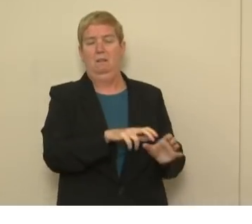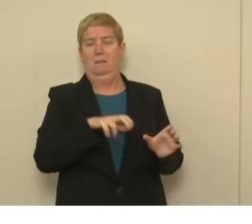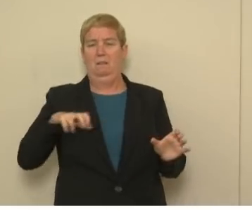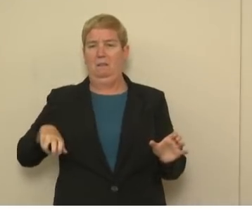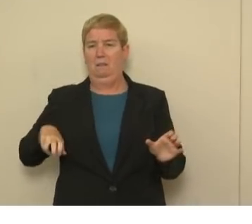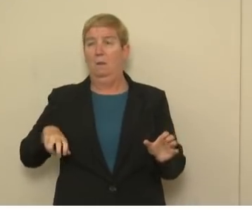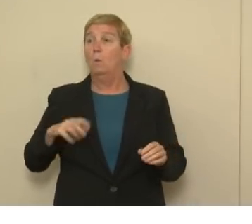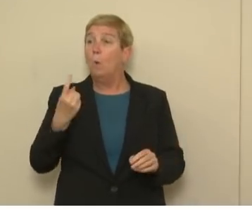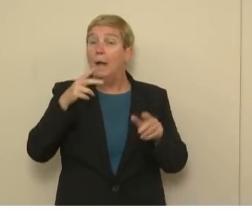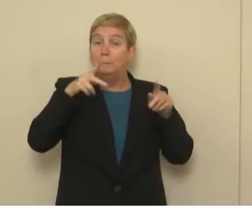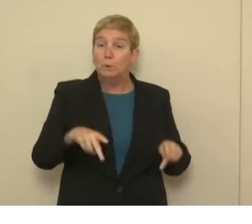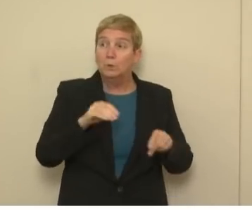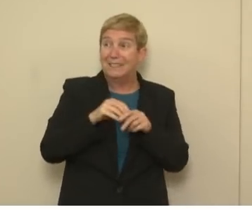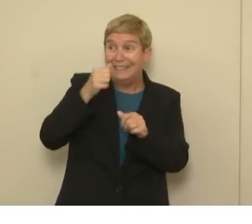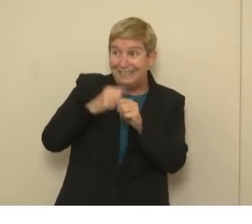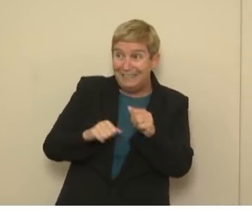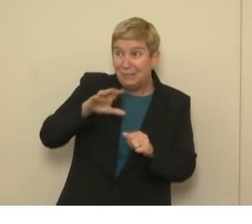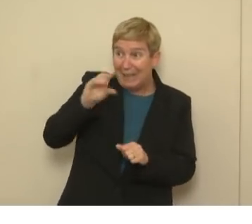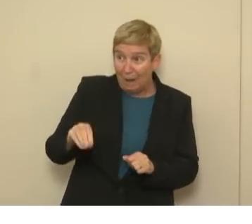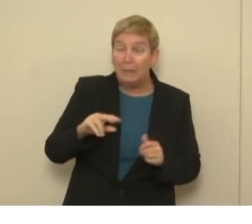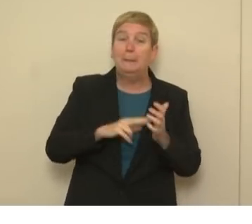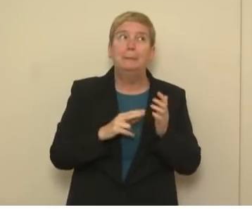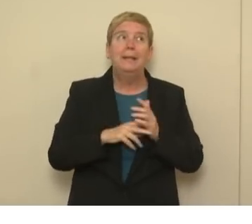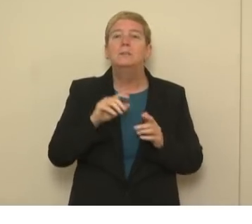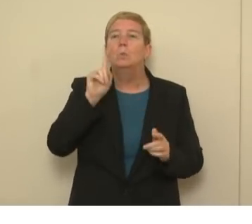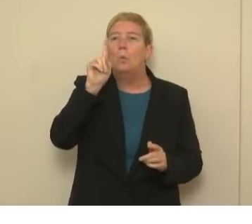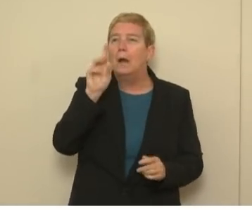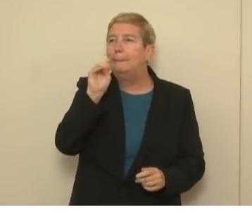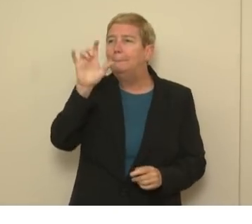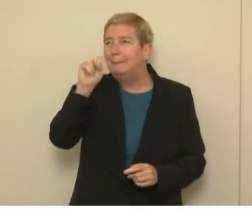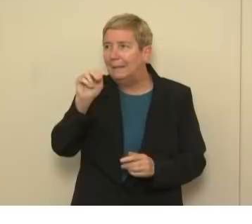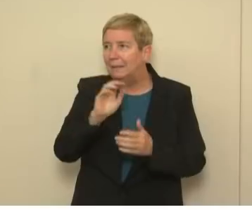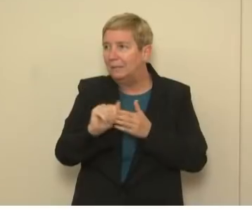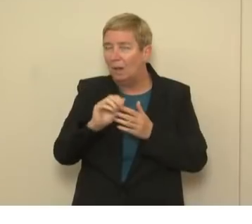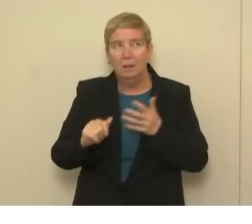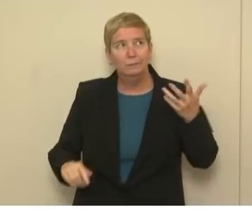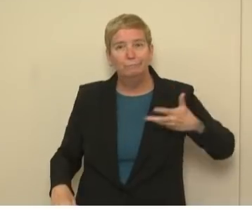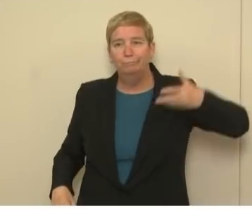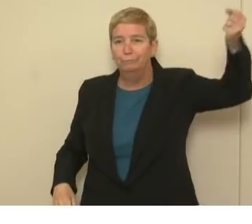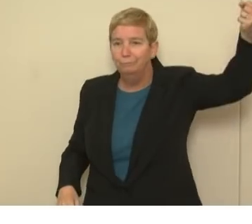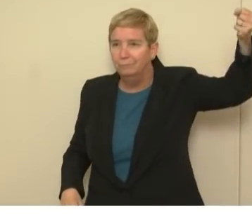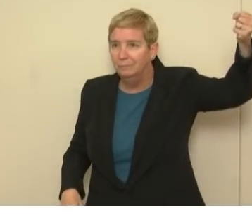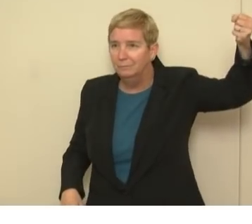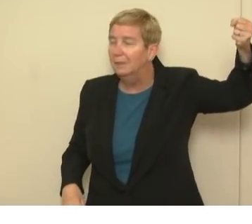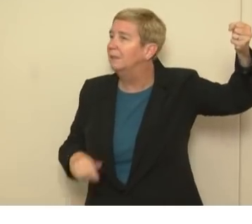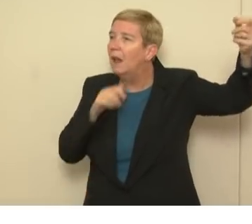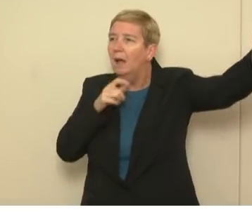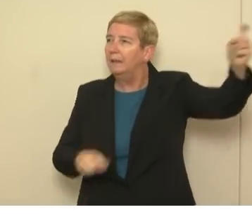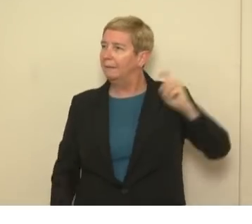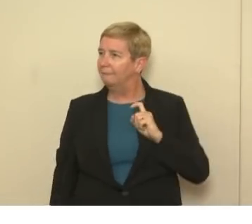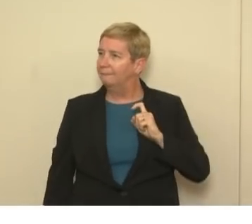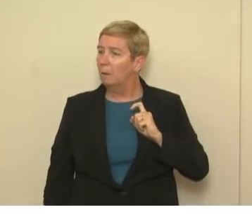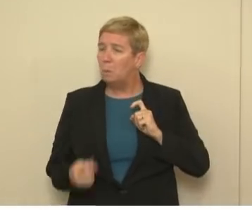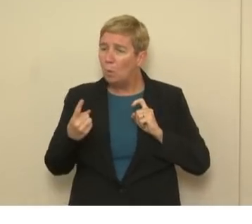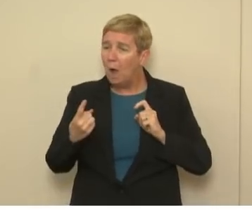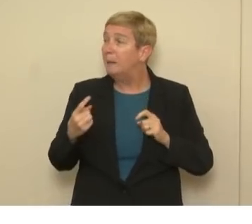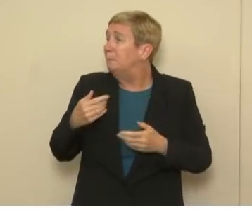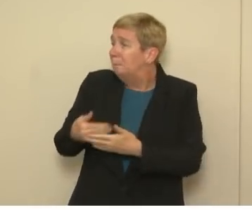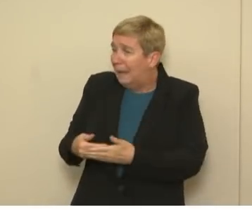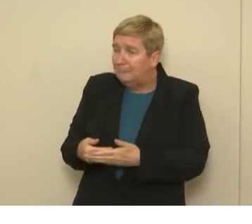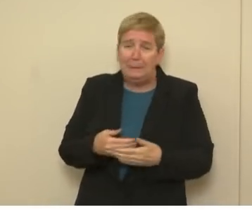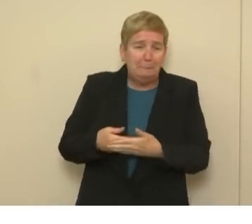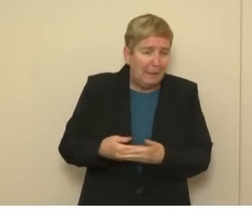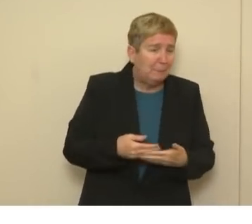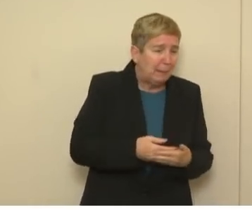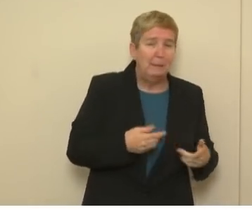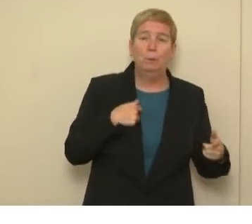$1 million. If one little baby in every county doesn't get counted for this census, that's $1 million that little kids